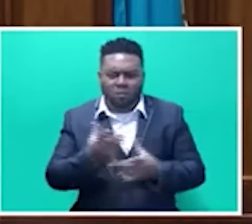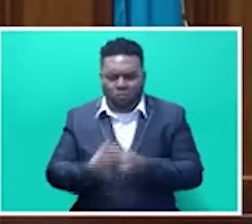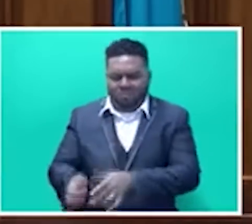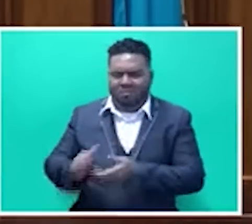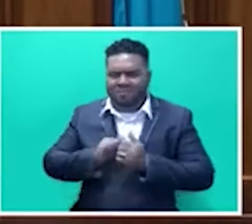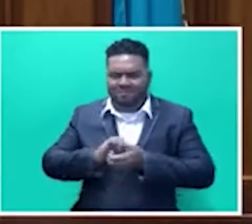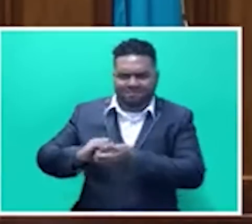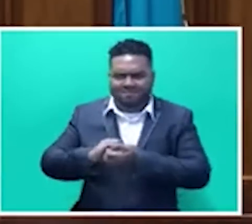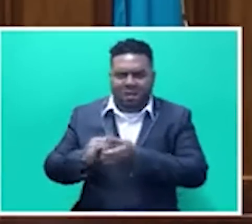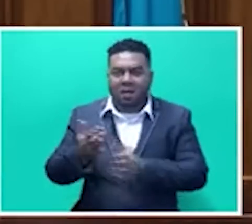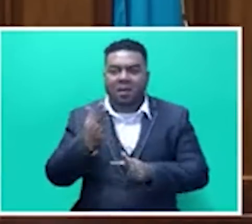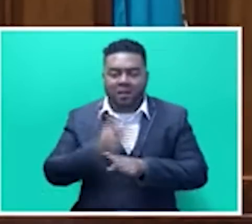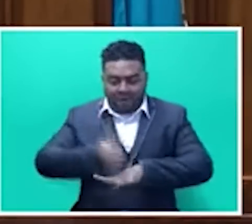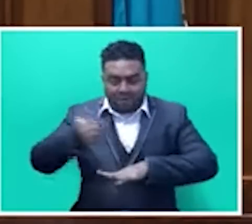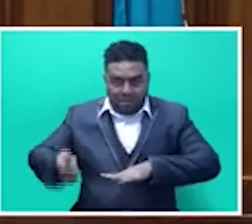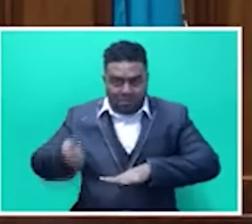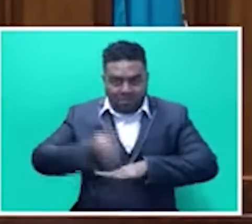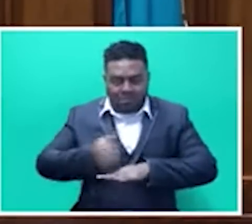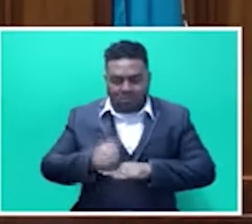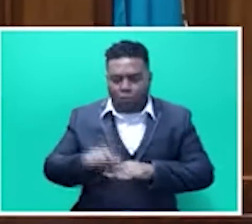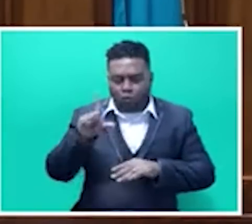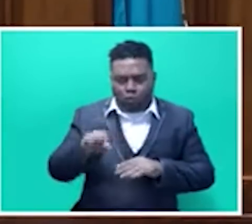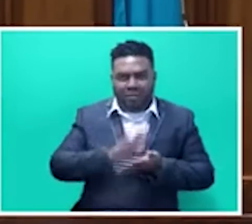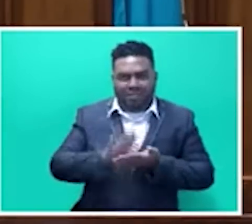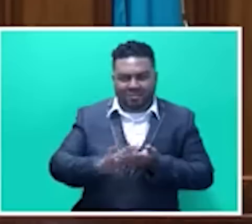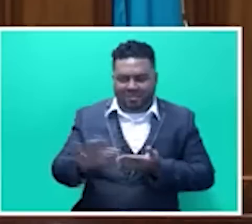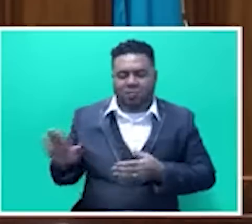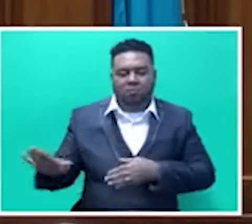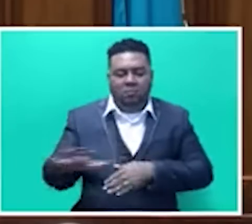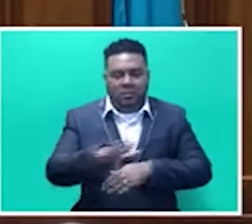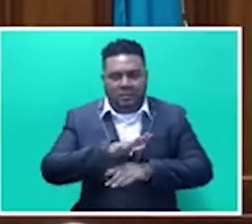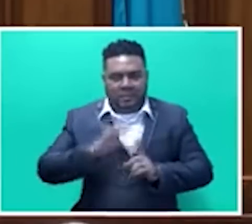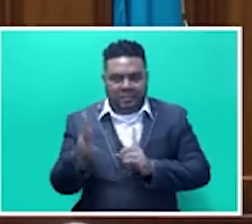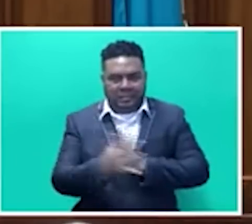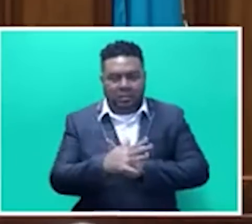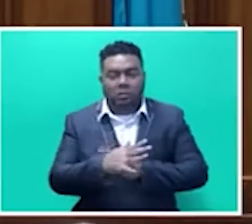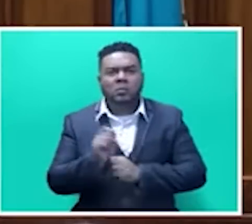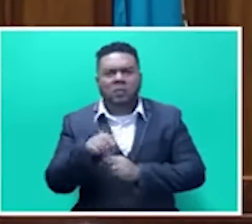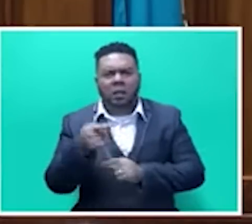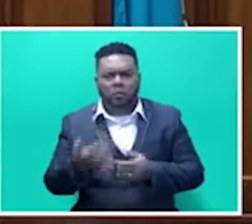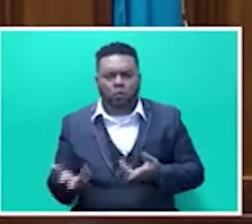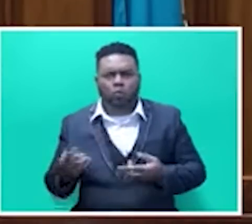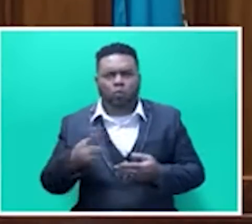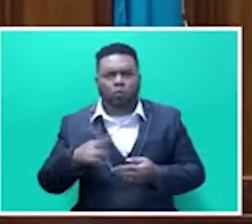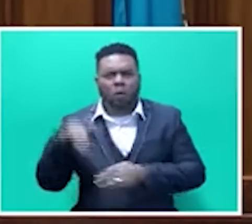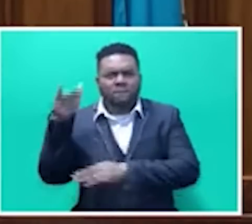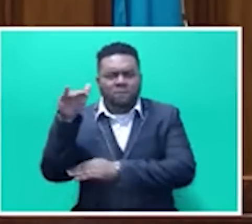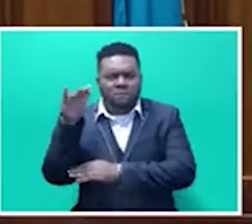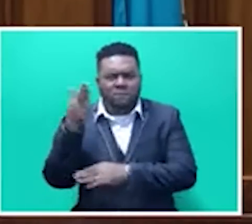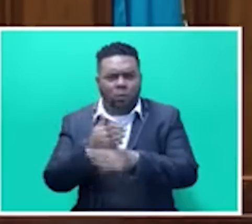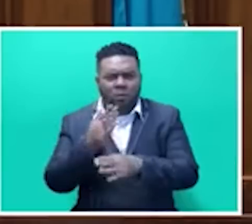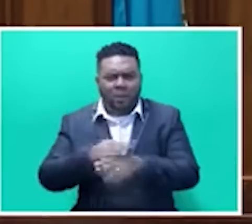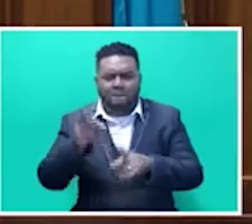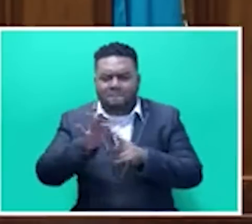and surrounding. Our foreign policy will focus on restoring confidence and unity among our Pacific